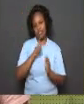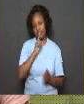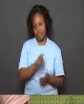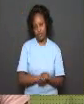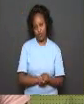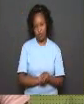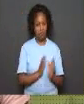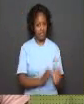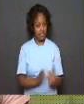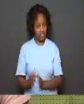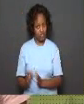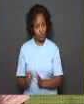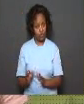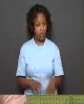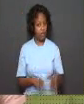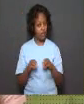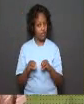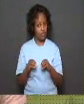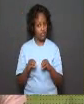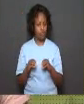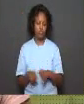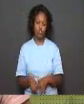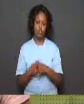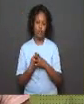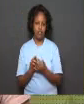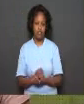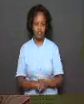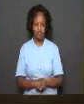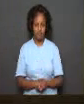you are ready, students, we will begin.